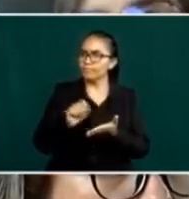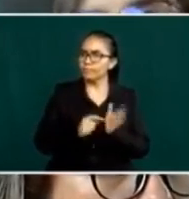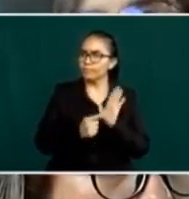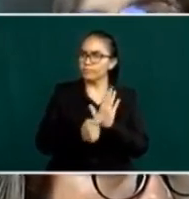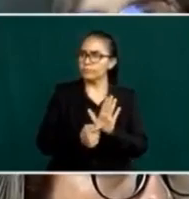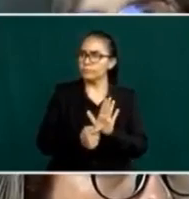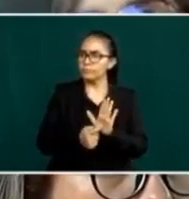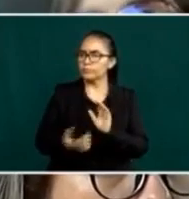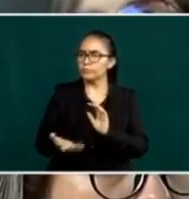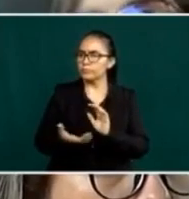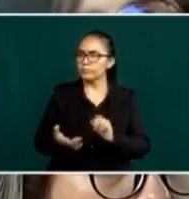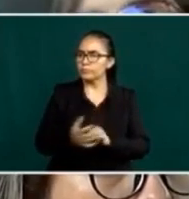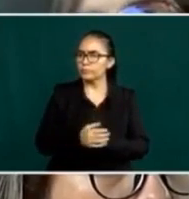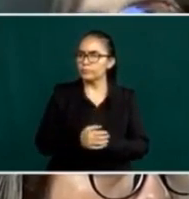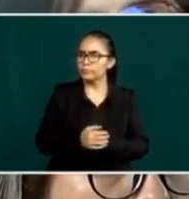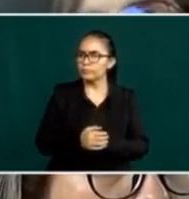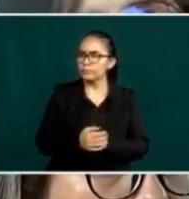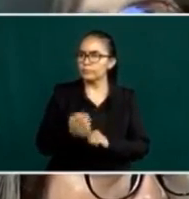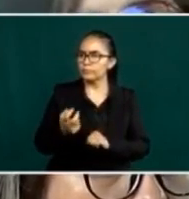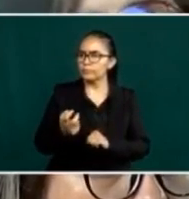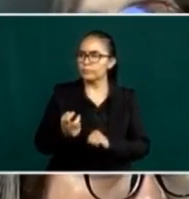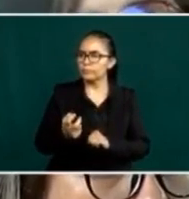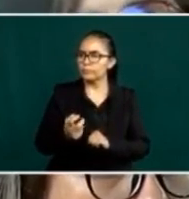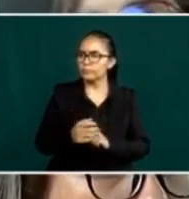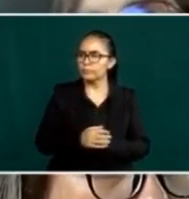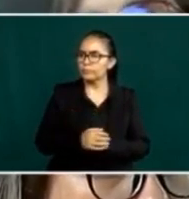have it in this document